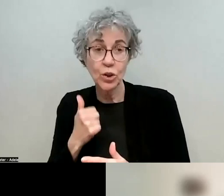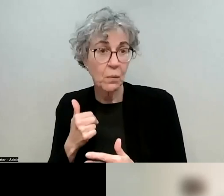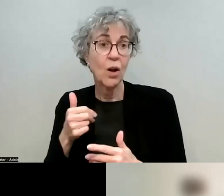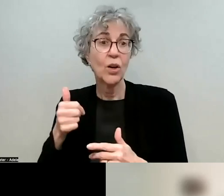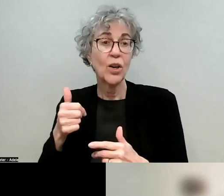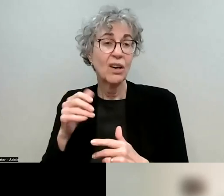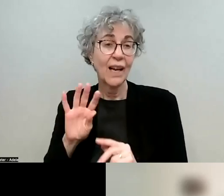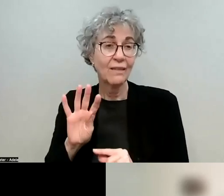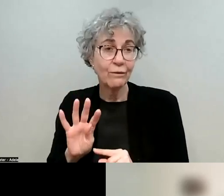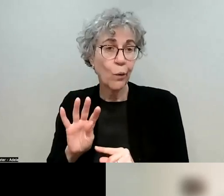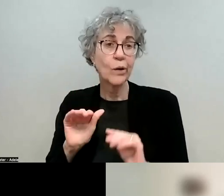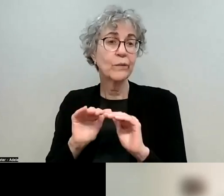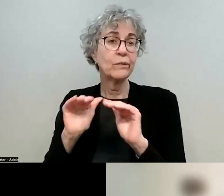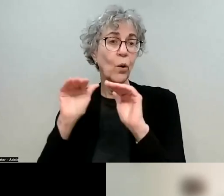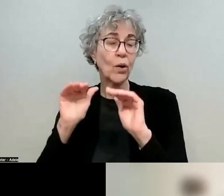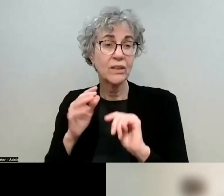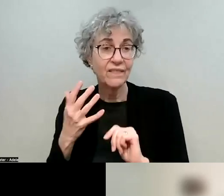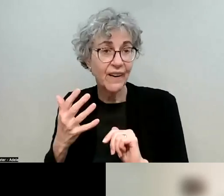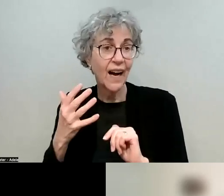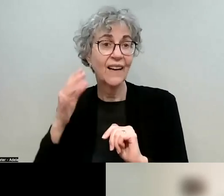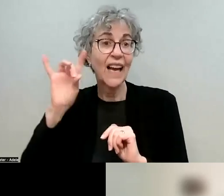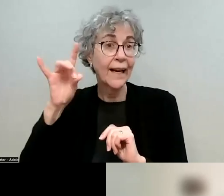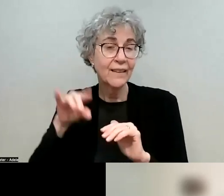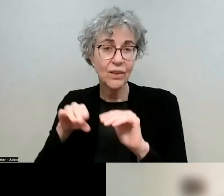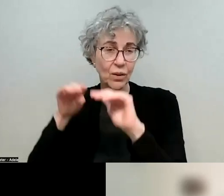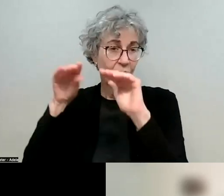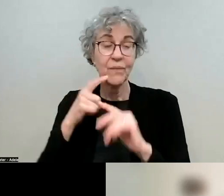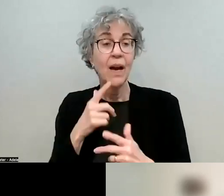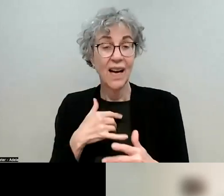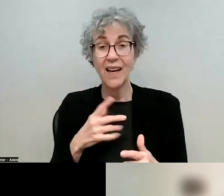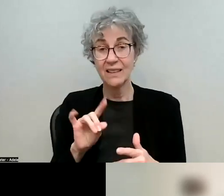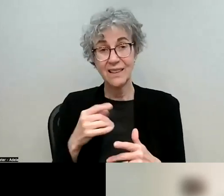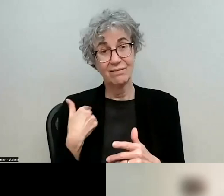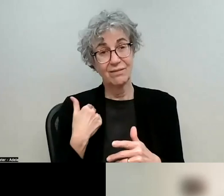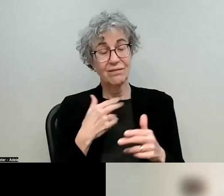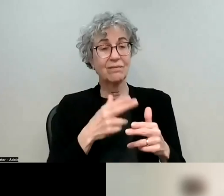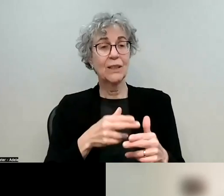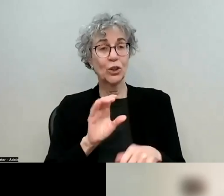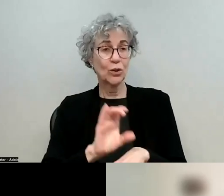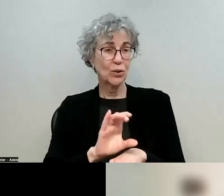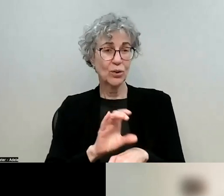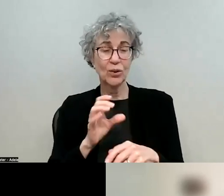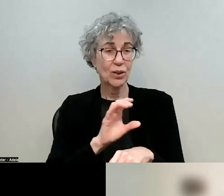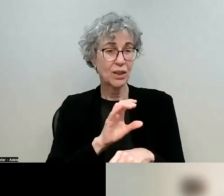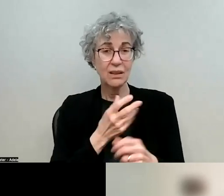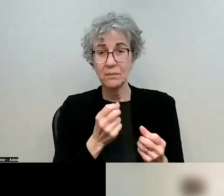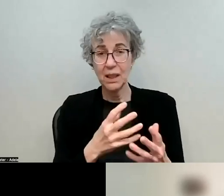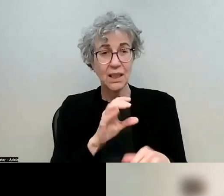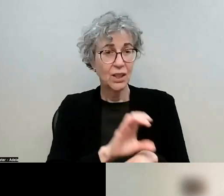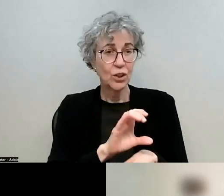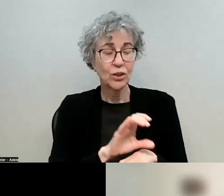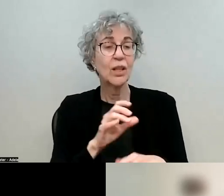4, 5, 8 stories, stuff like that. I had mentioned churches as one. Lots of churches have